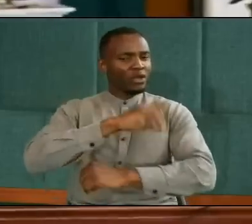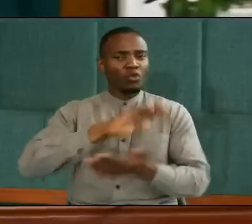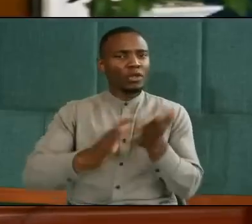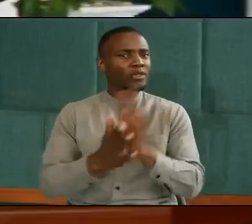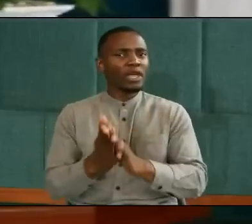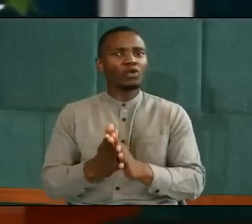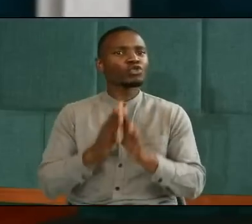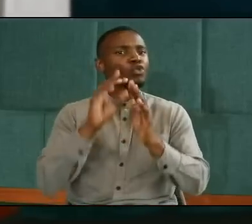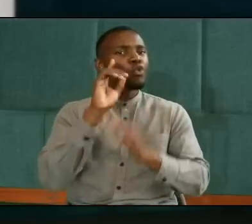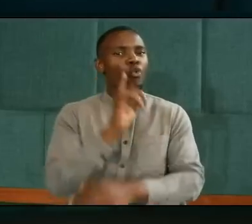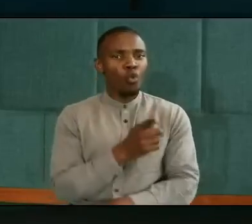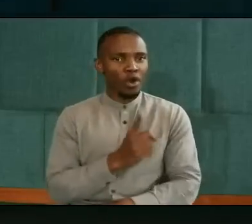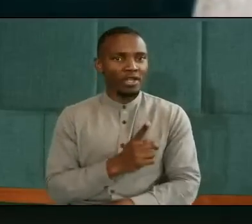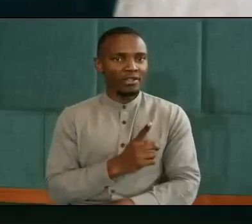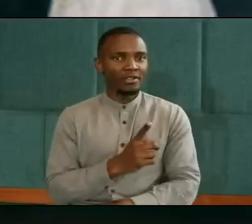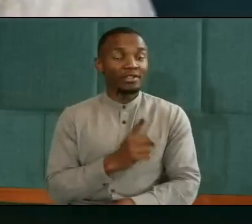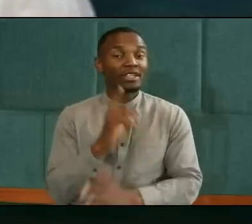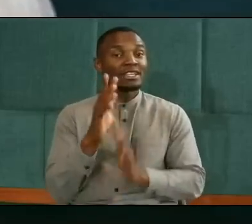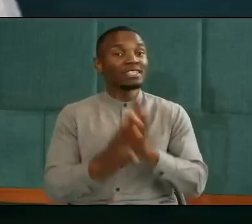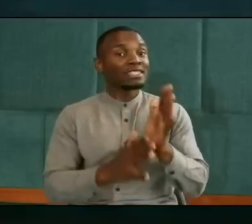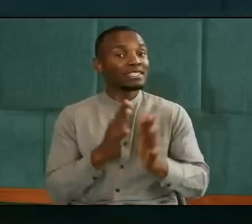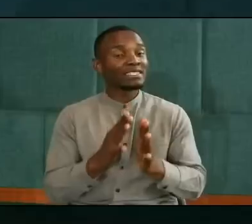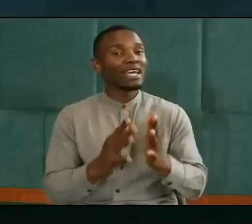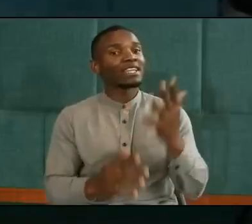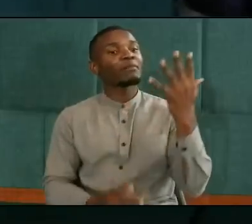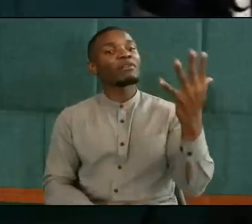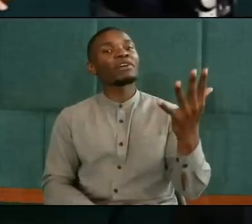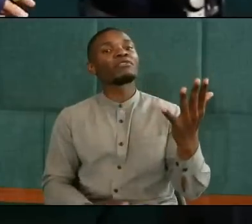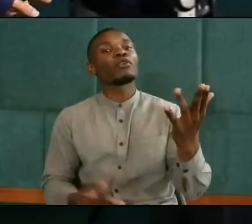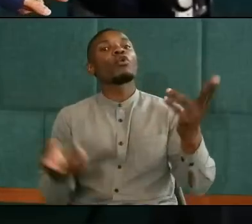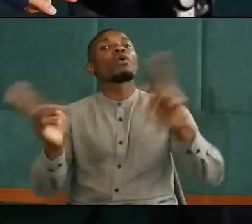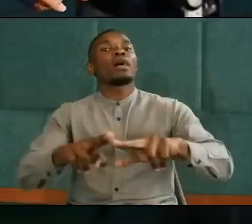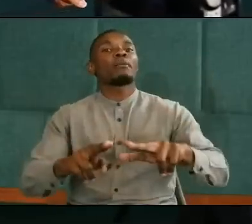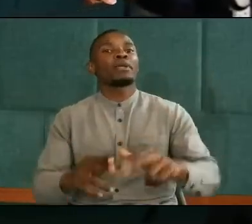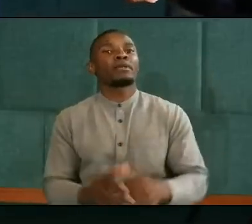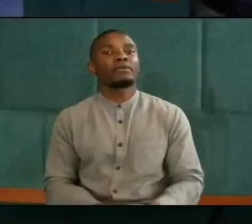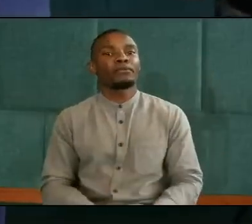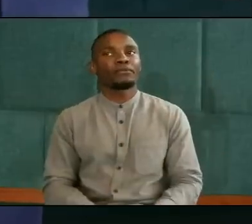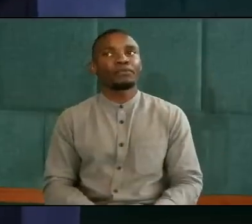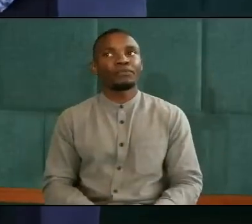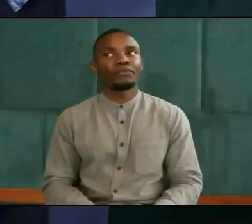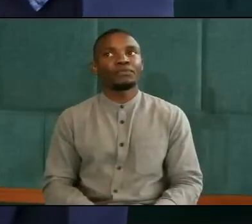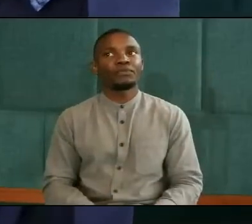notice, sign number 5 is going to crack open.